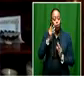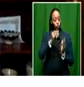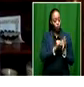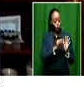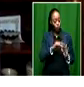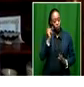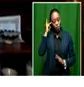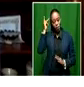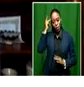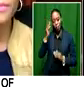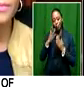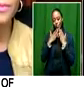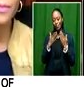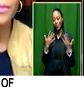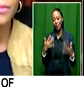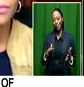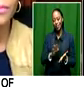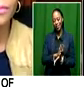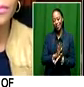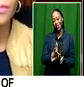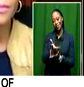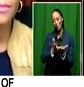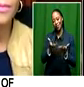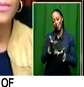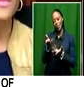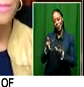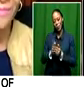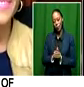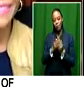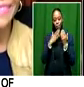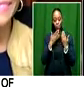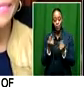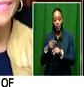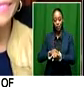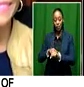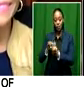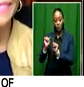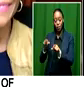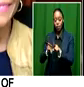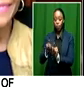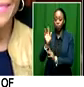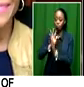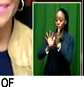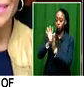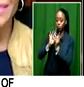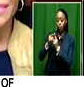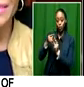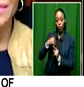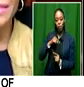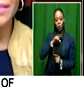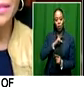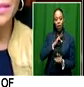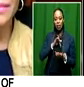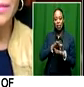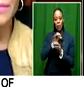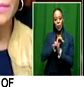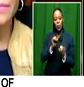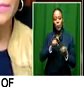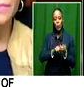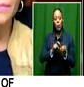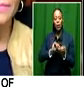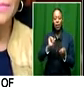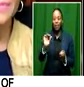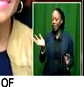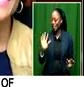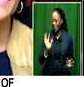parents. Thanks, Leanne. Such a pleasure talking to you, Prof. Thank you. Thanks so much for your time talking to us. I mean, we didn't even touch on your qualifications,